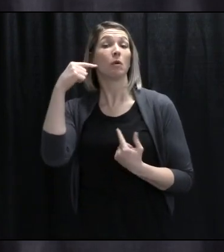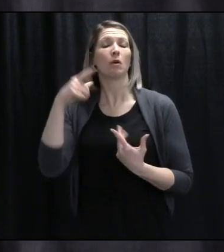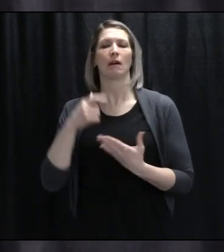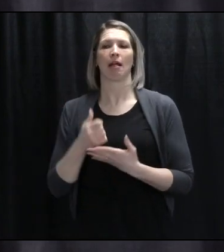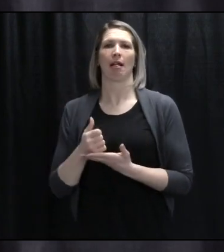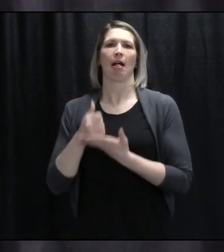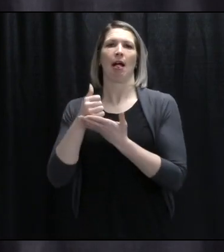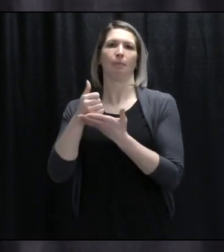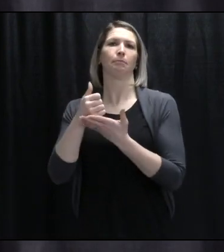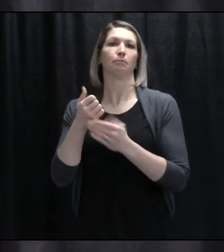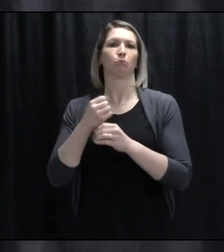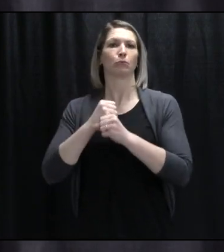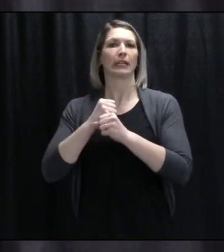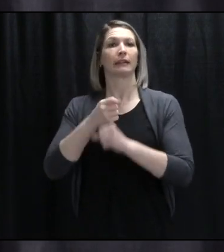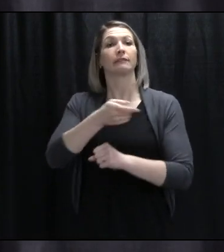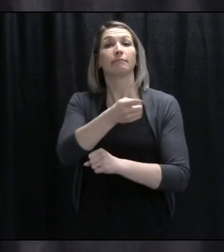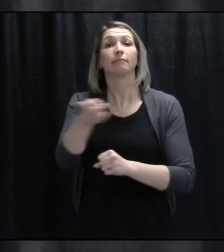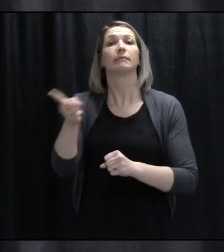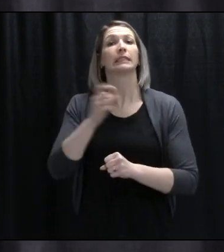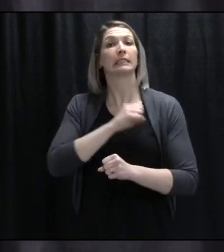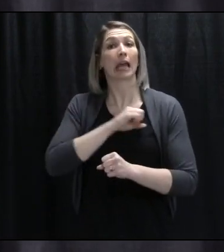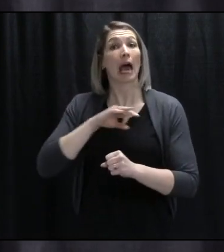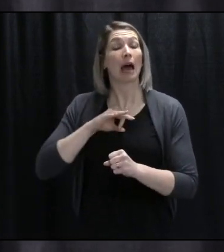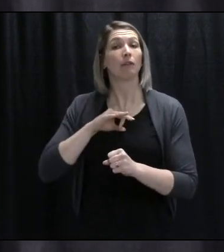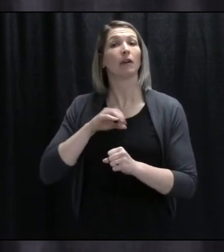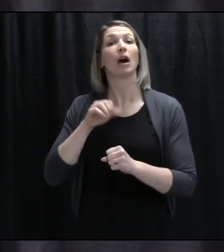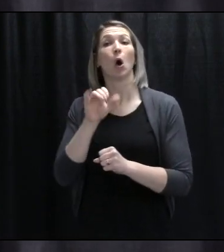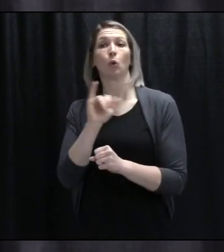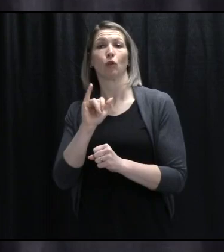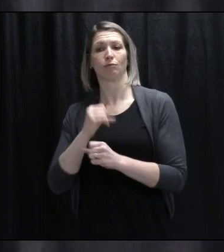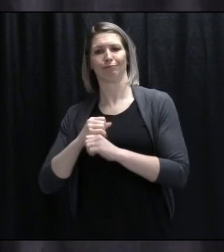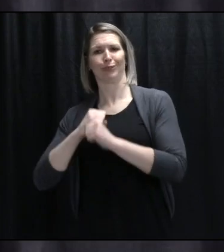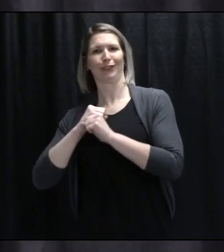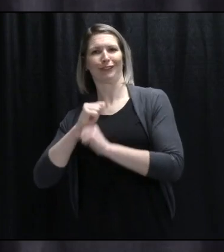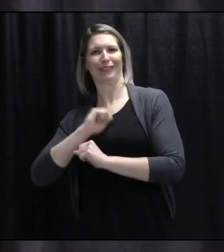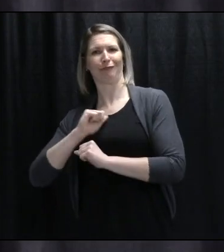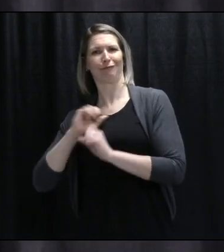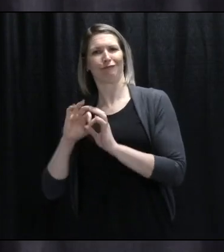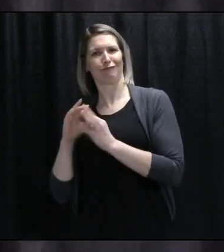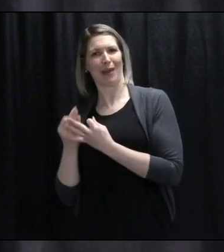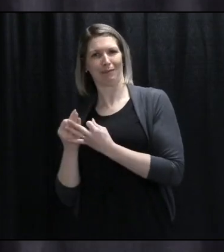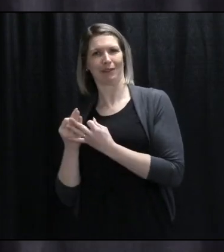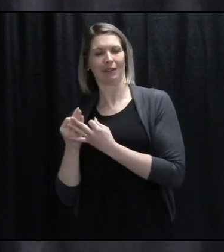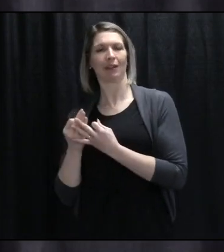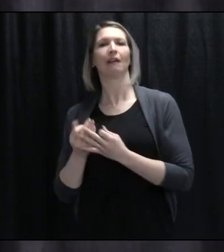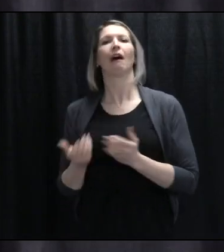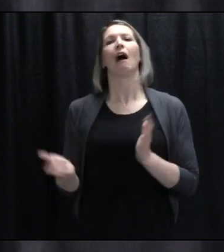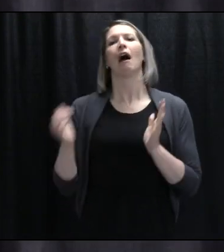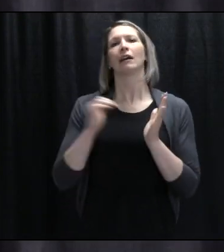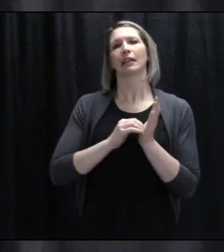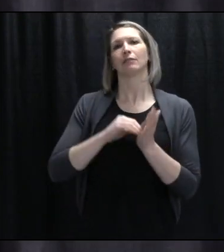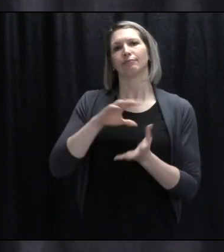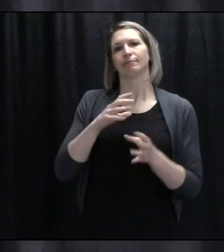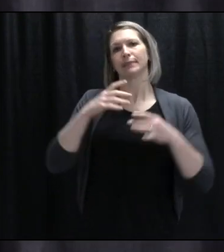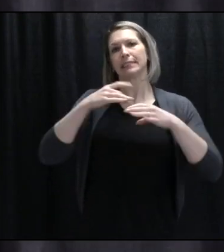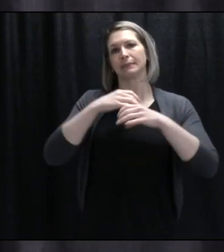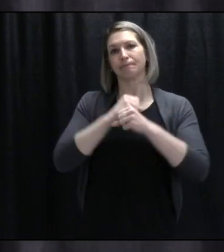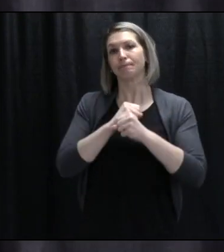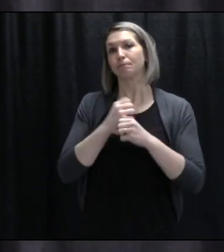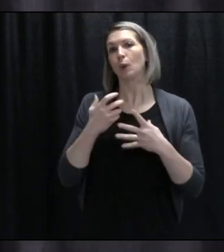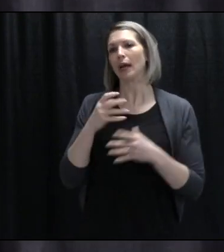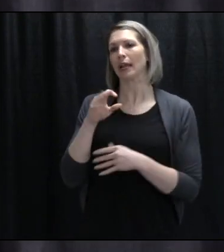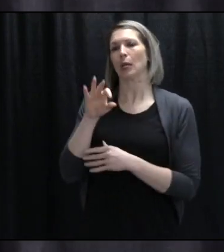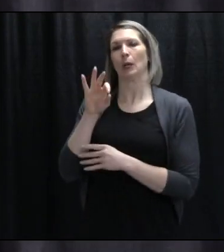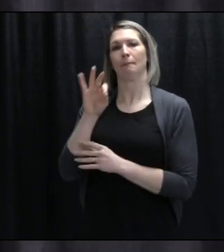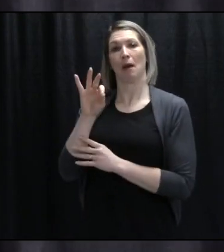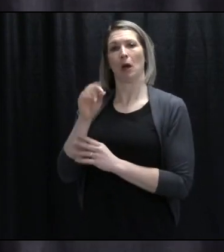well. As a recap for those who may have just joined, we have 9 new cases since yesterday's media availability. The total number